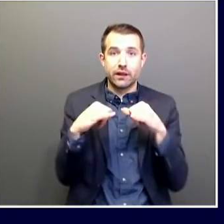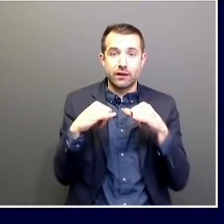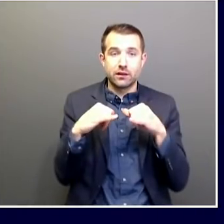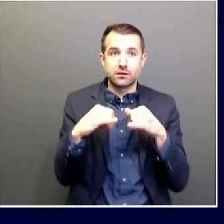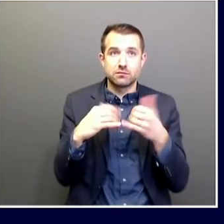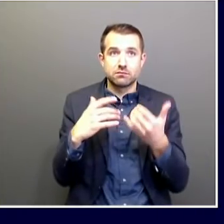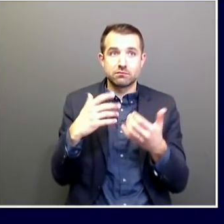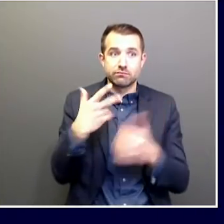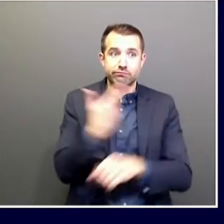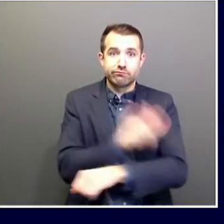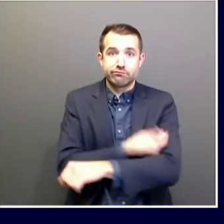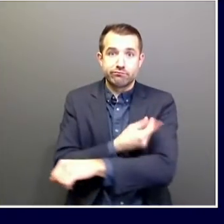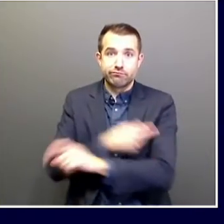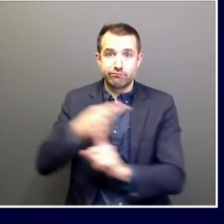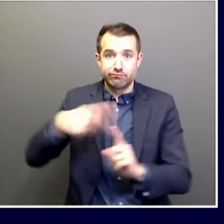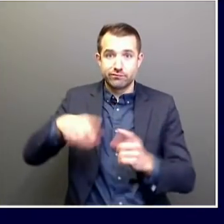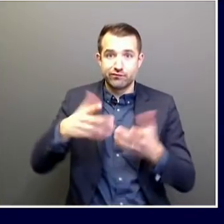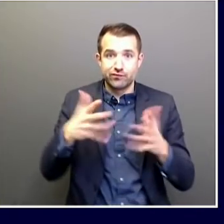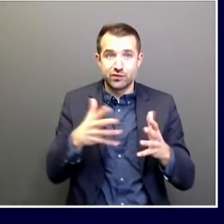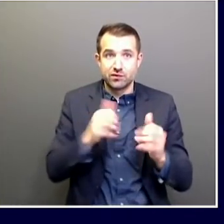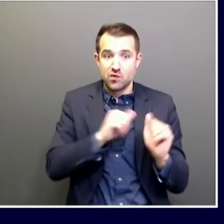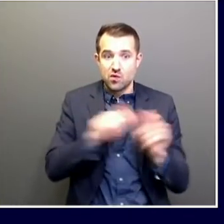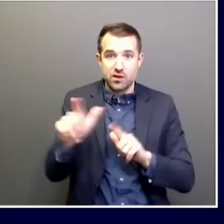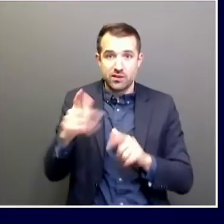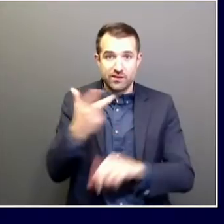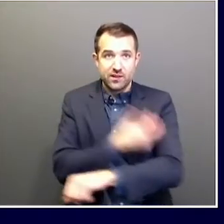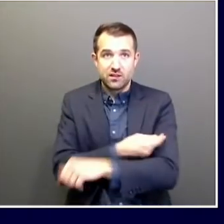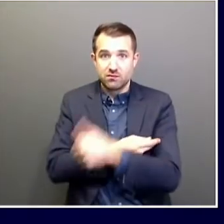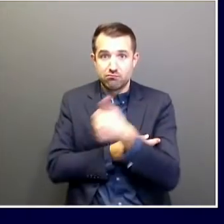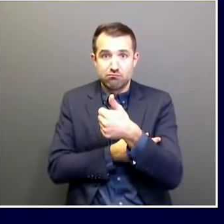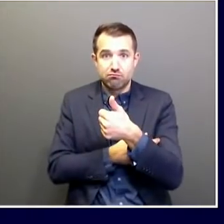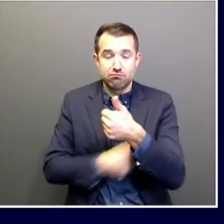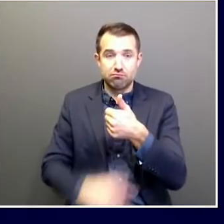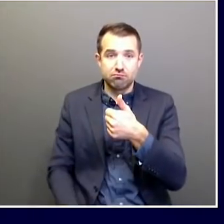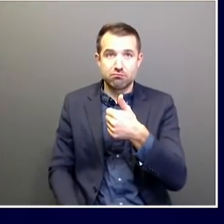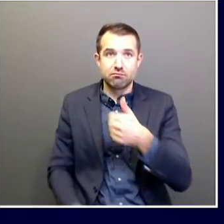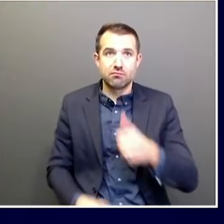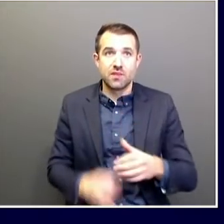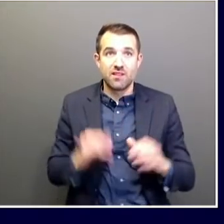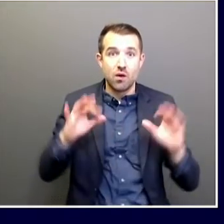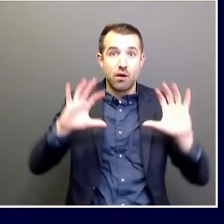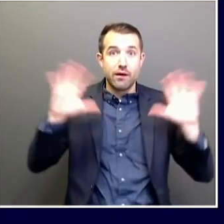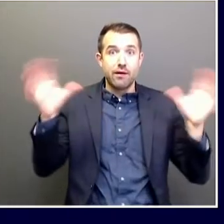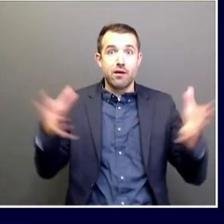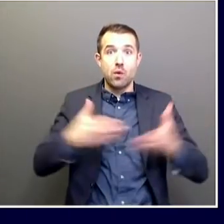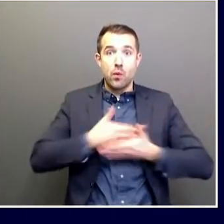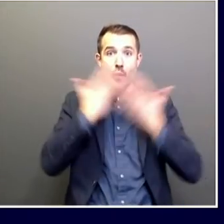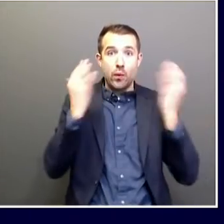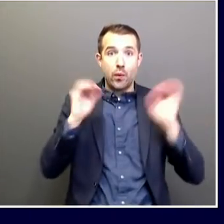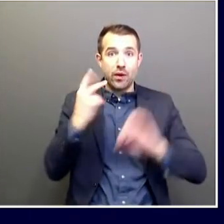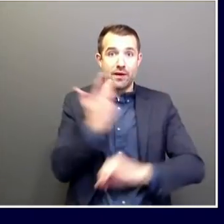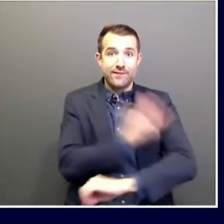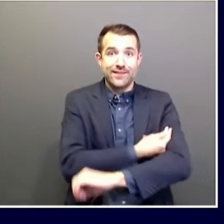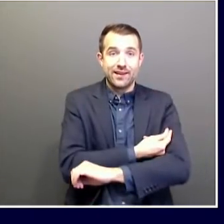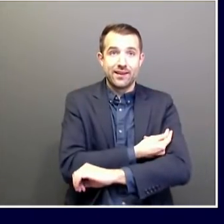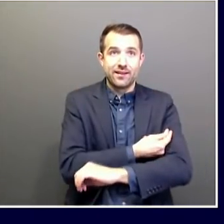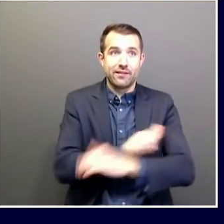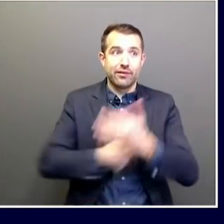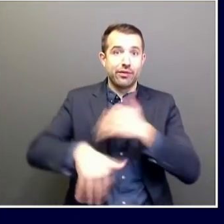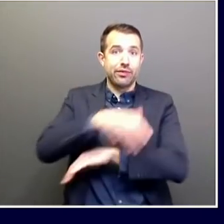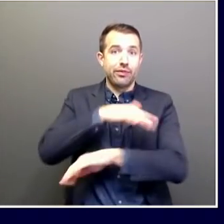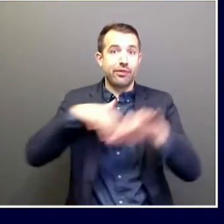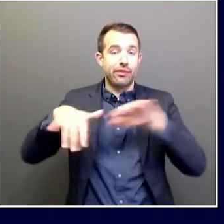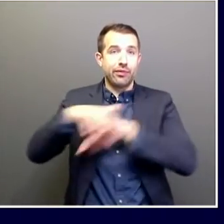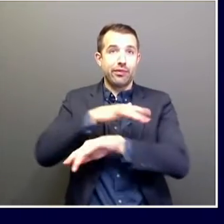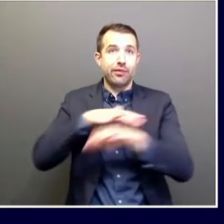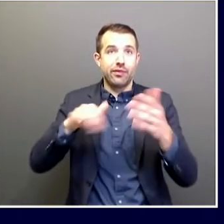at their destination, that's one thing. If they're as a large group that's largely unvaccinated, that'll be mixing with other unvaccinated folks. That